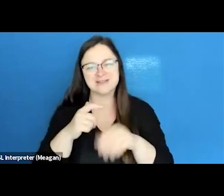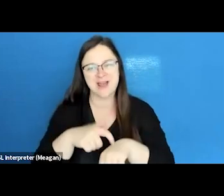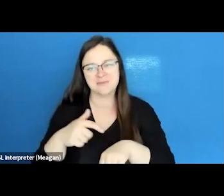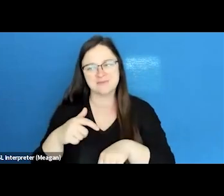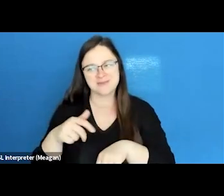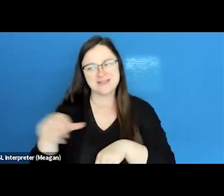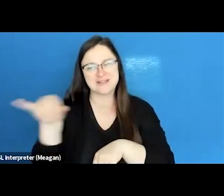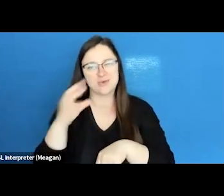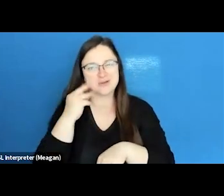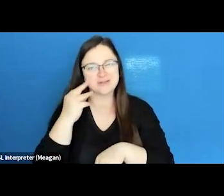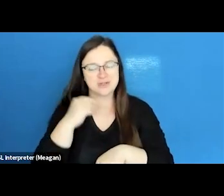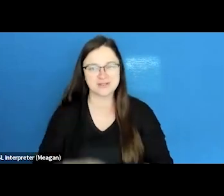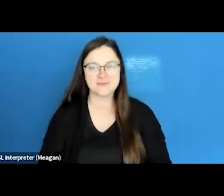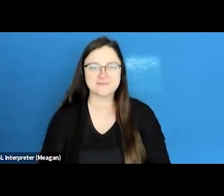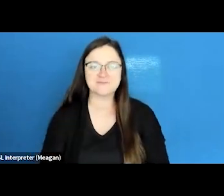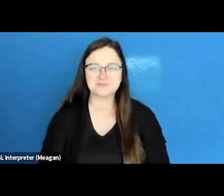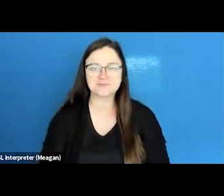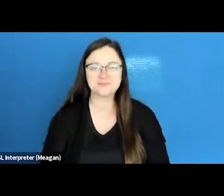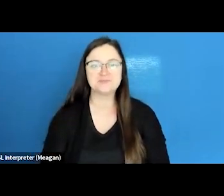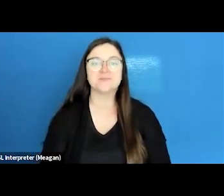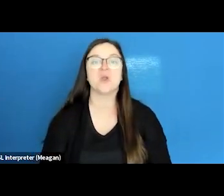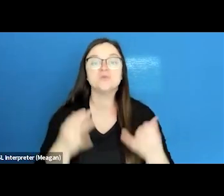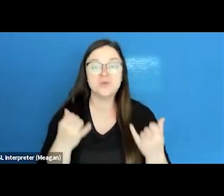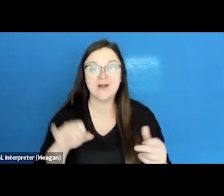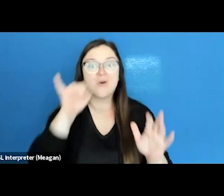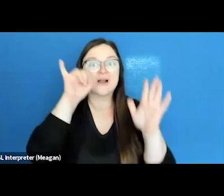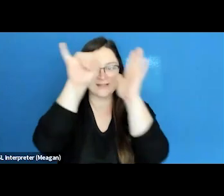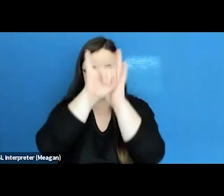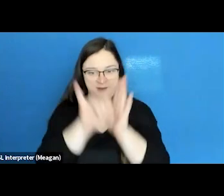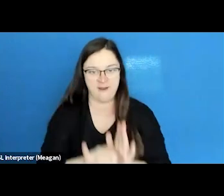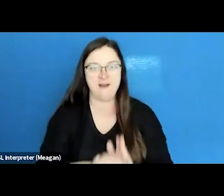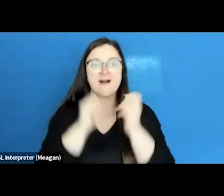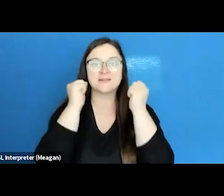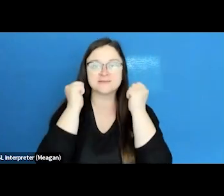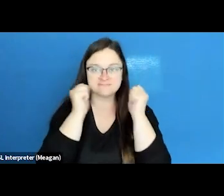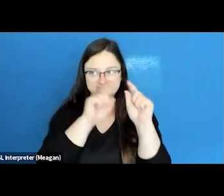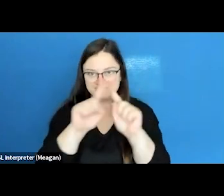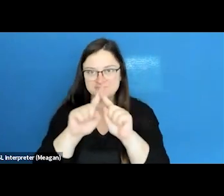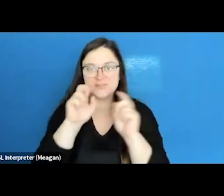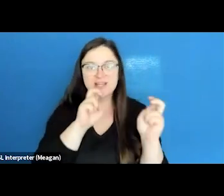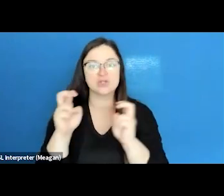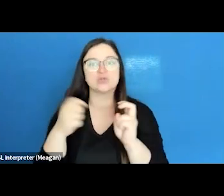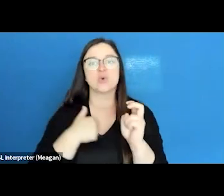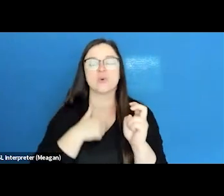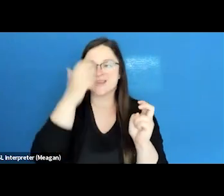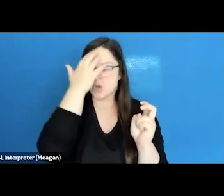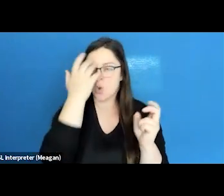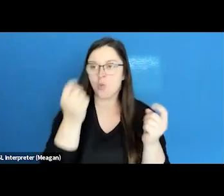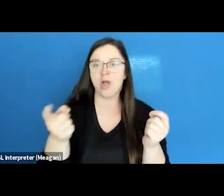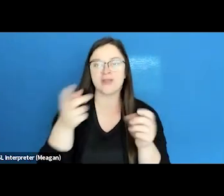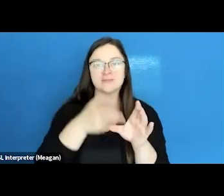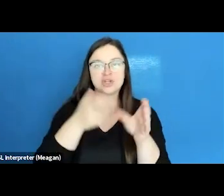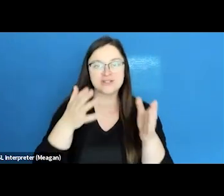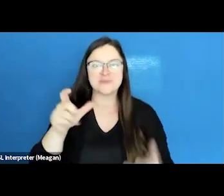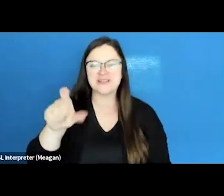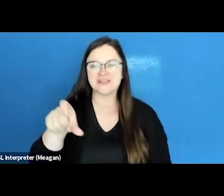that you've identified all these issues and you know what the participants need, how do I